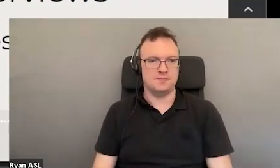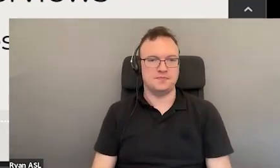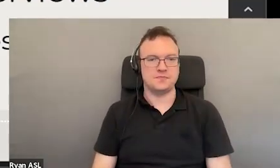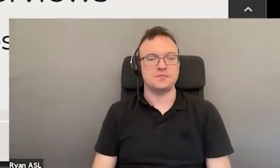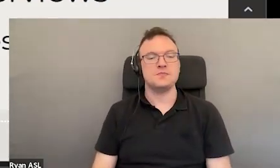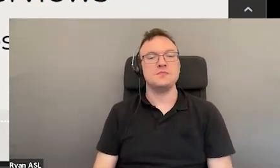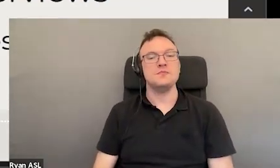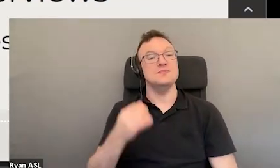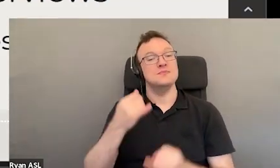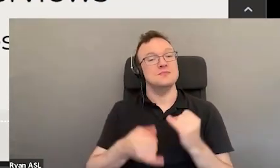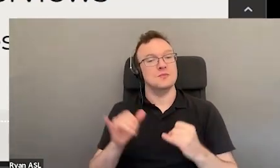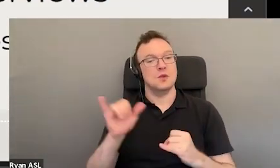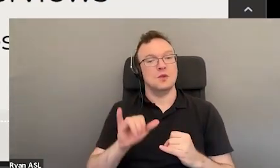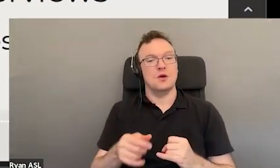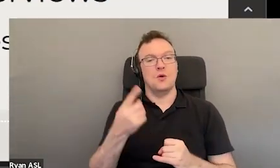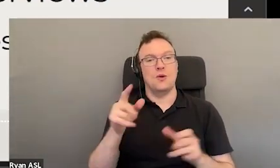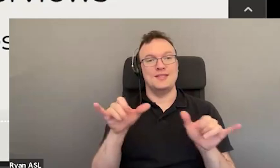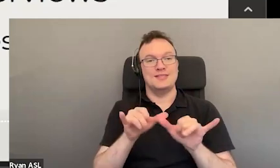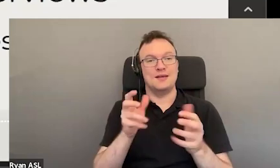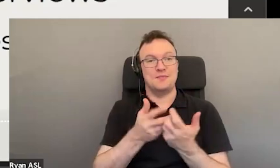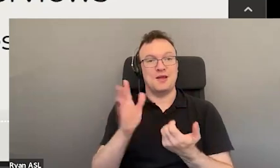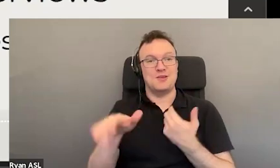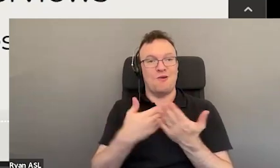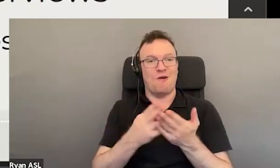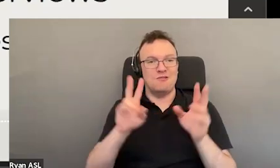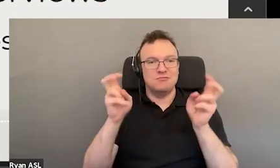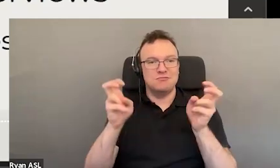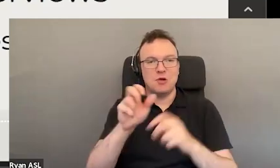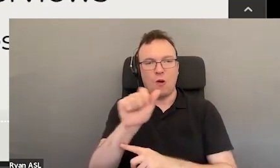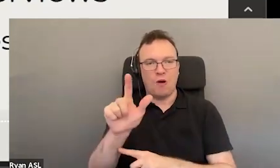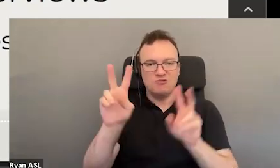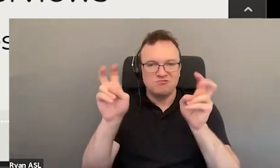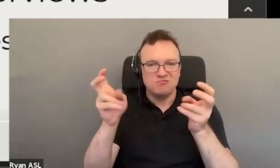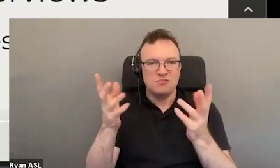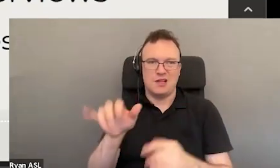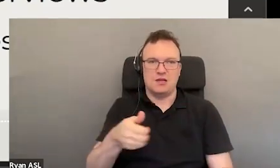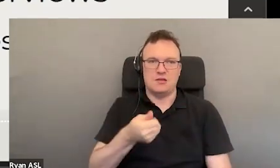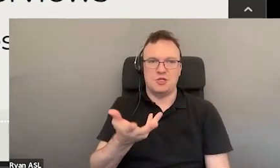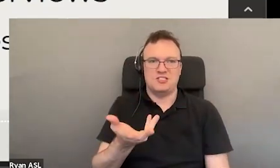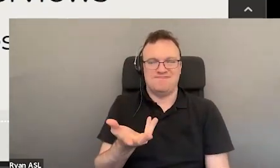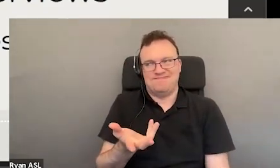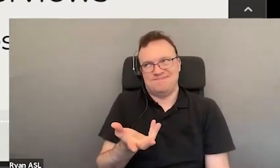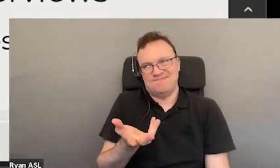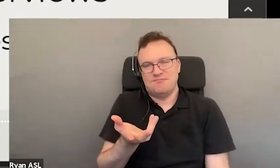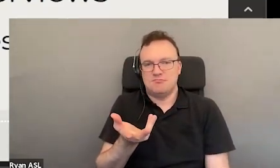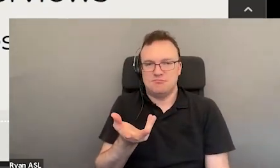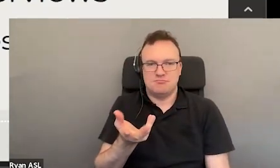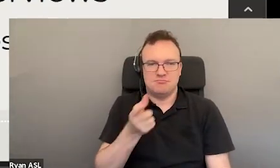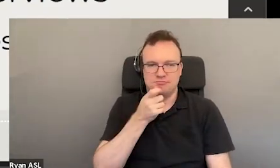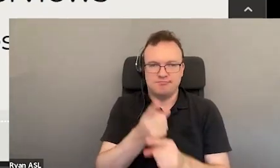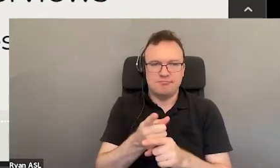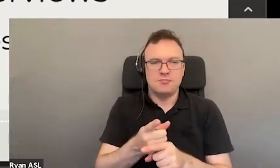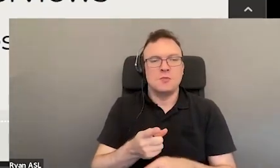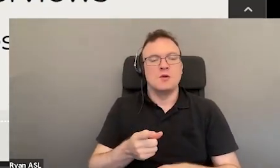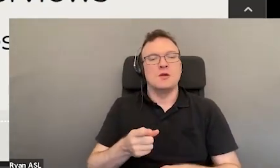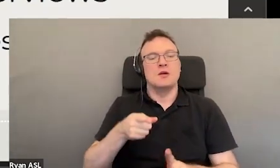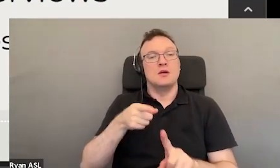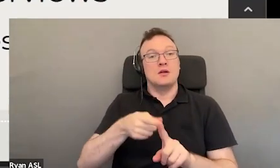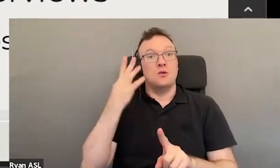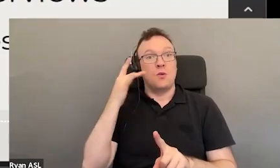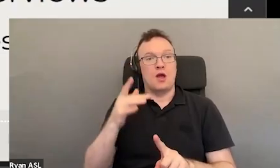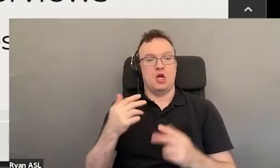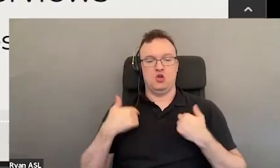And finally, a one size fits all, again, that expression we know is faulty in and of itself and because of